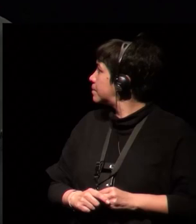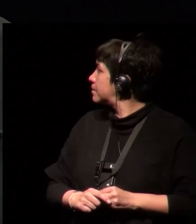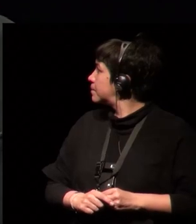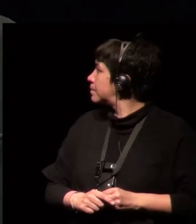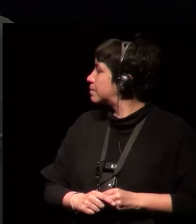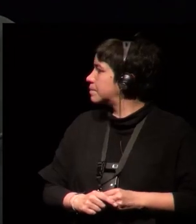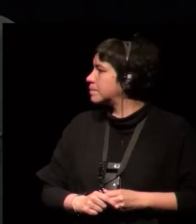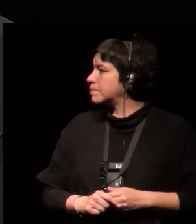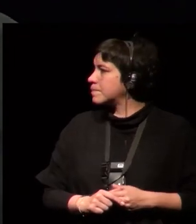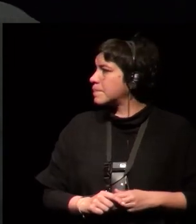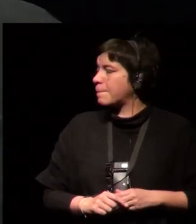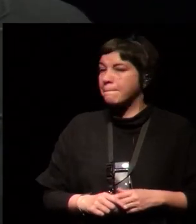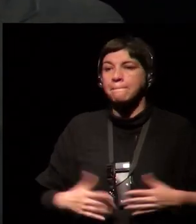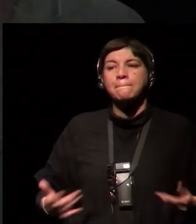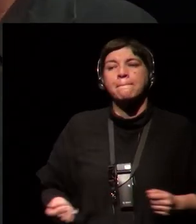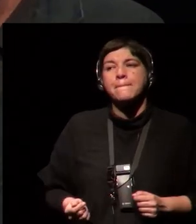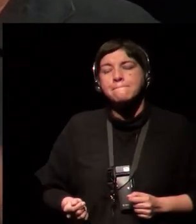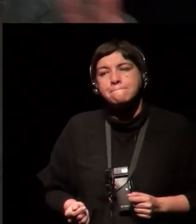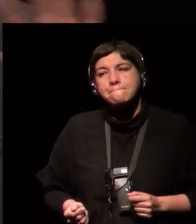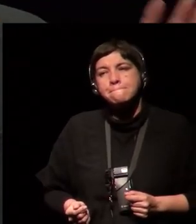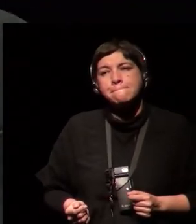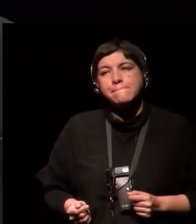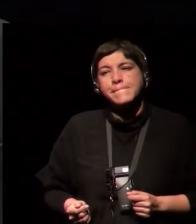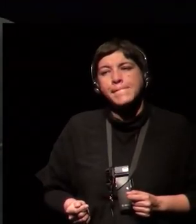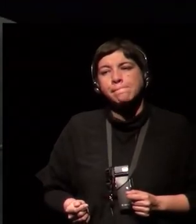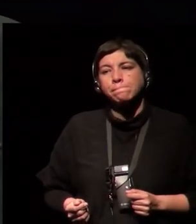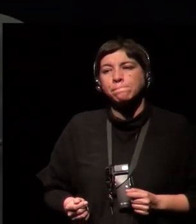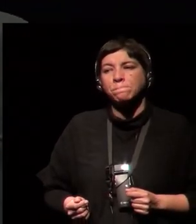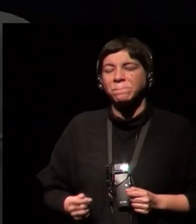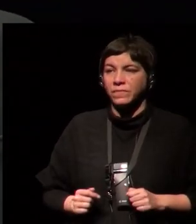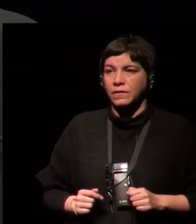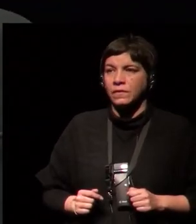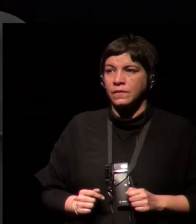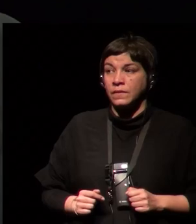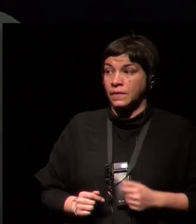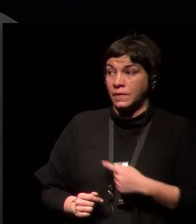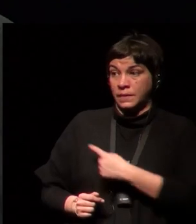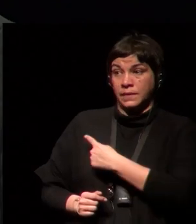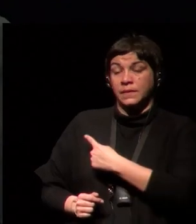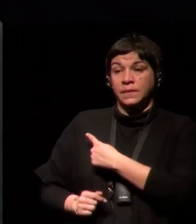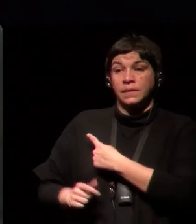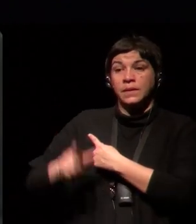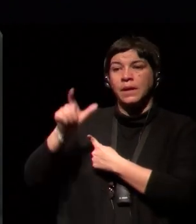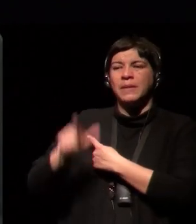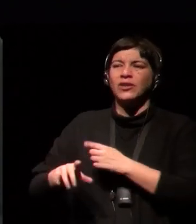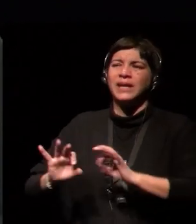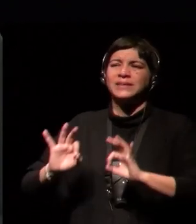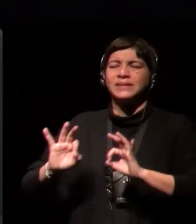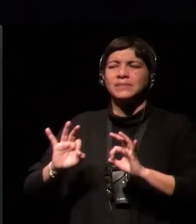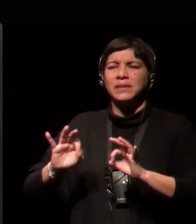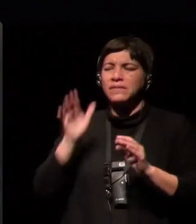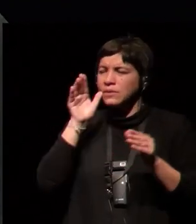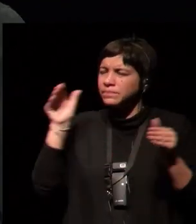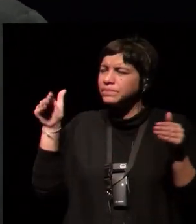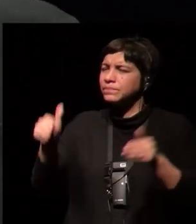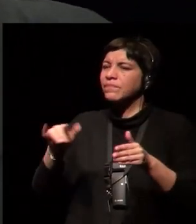Imagine the chaos if I was in charge of this. This is a technical person. We would not see one image if it was there. Esta es una persona específicamente dedicada a la parte técnica y hay problemas, pero si lo